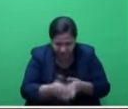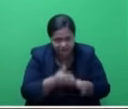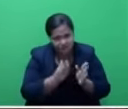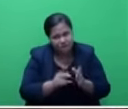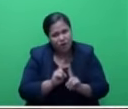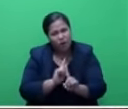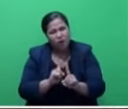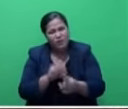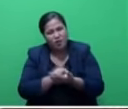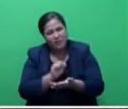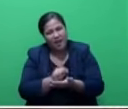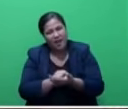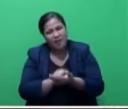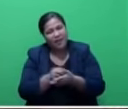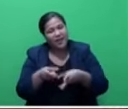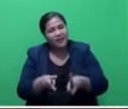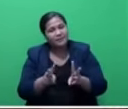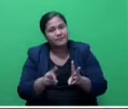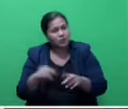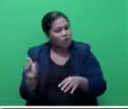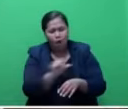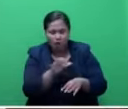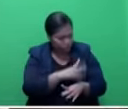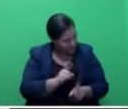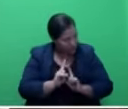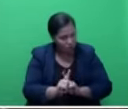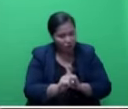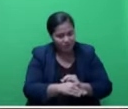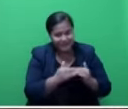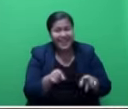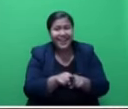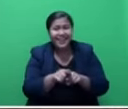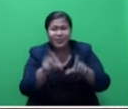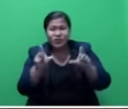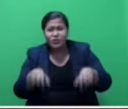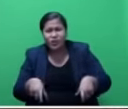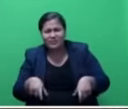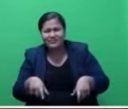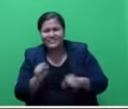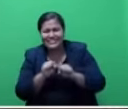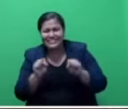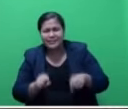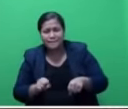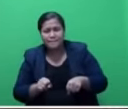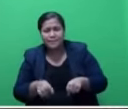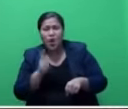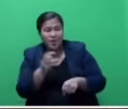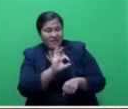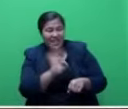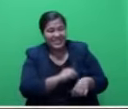the decisions of all the assessors always adhered to, like a jury system, or you actually don't have the